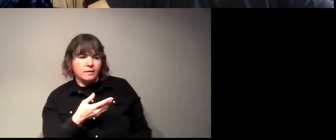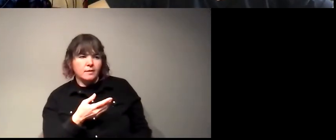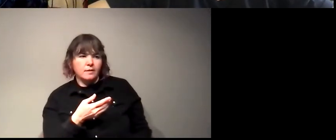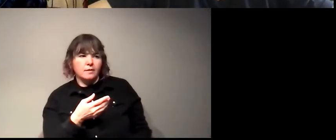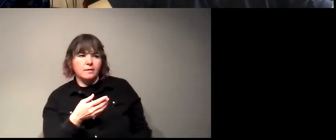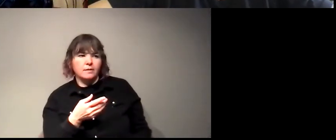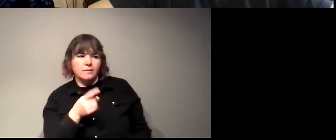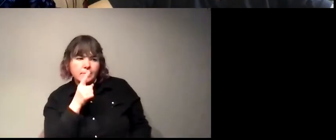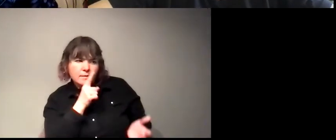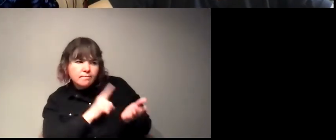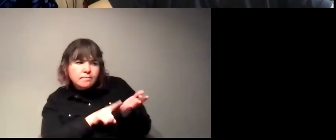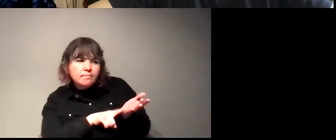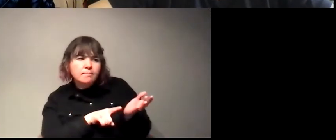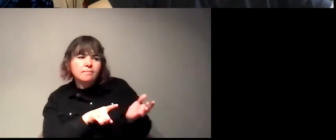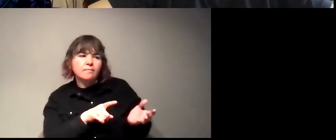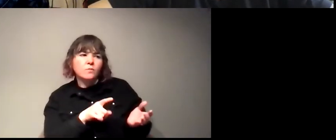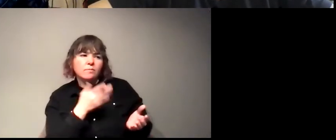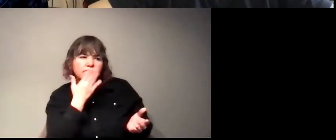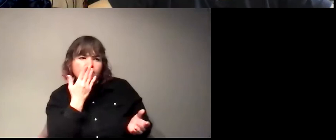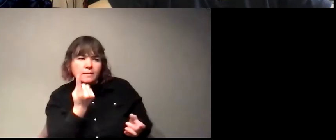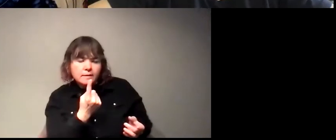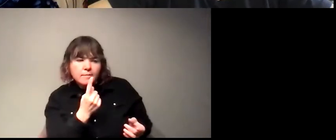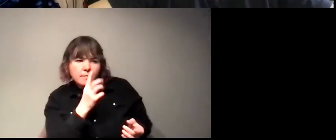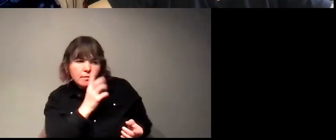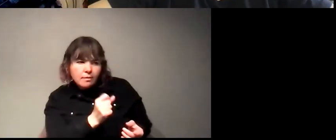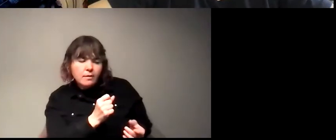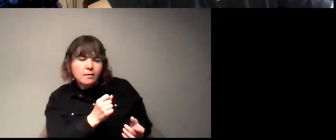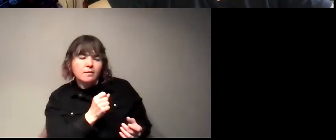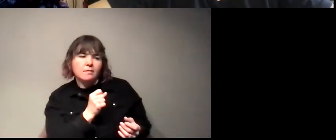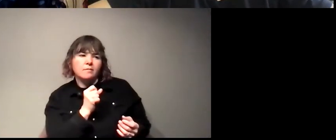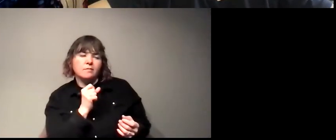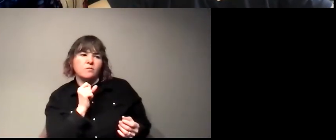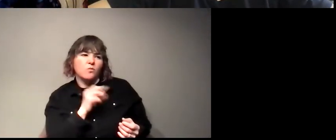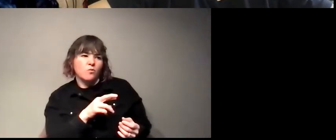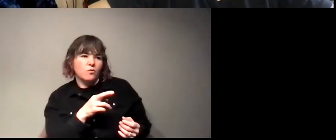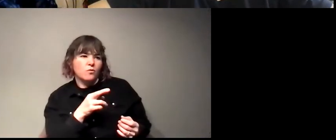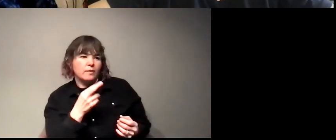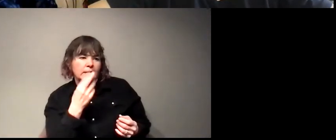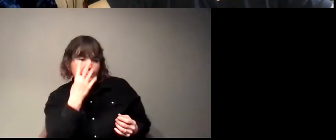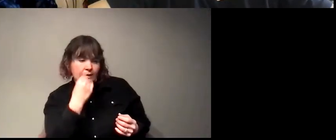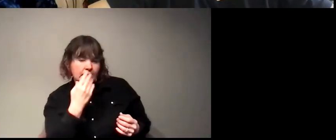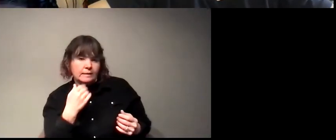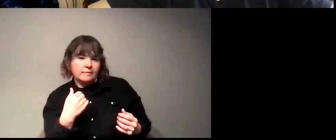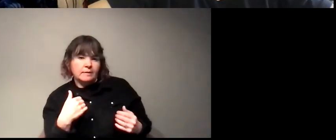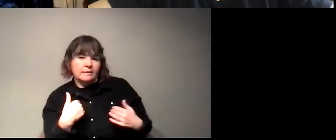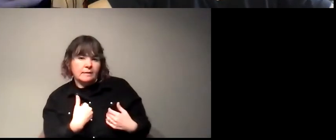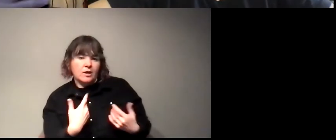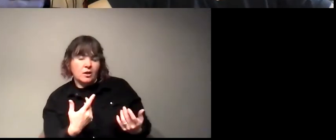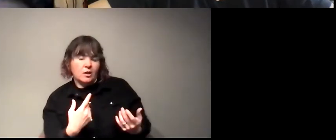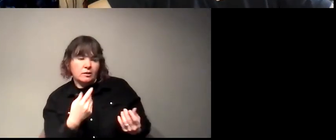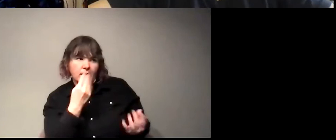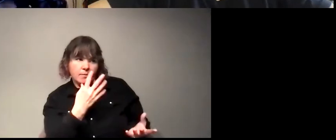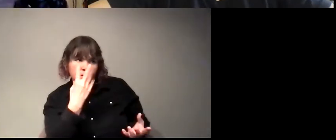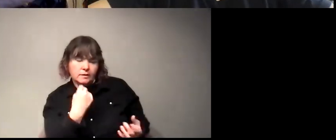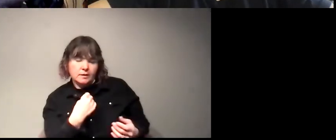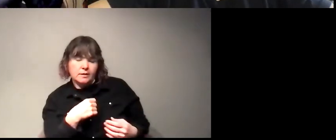wants to investigate or whether it smells something interesting or whether it's just sleepy and it's I'm going to sleep by just going